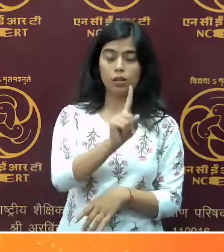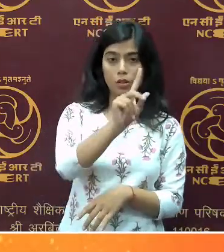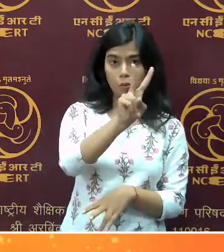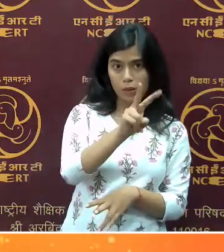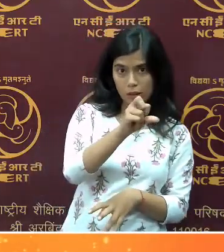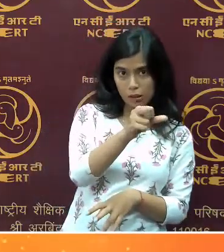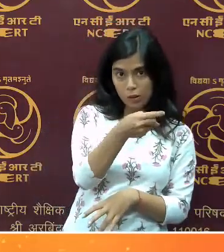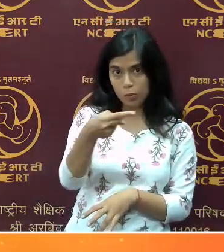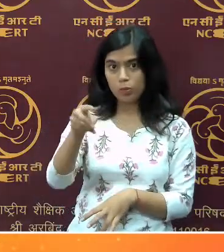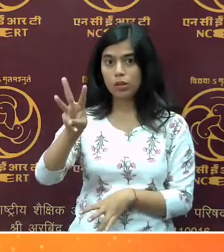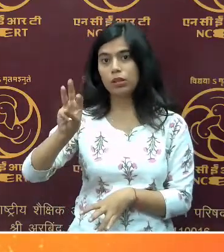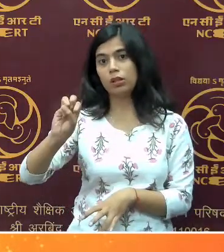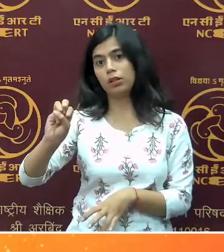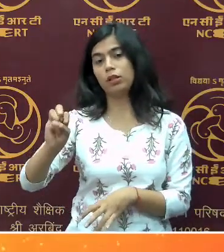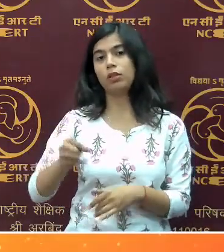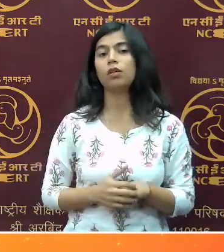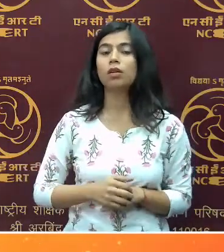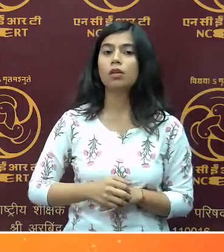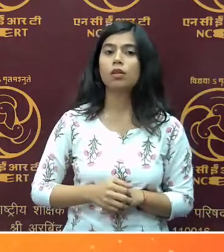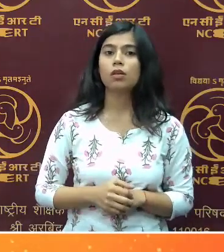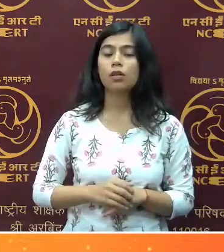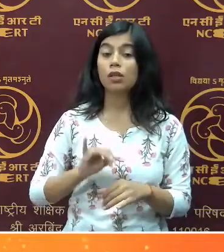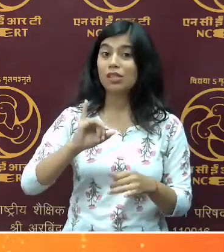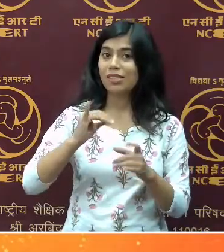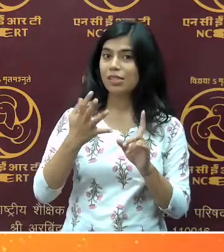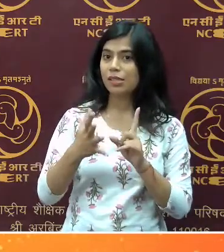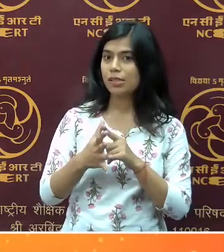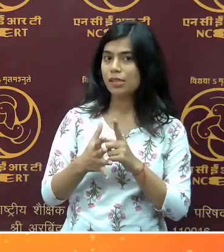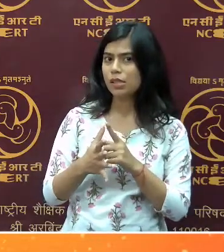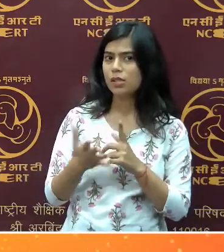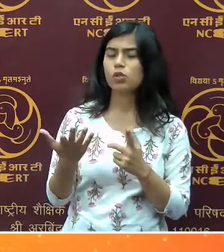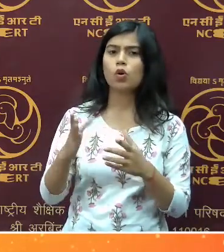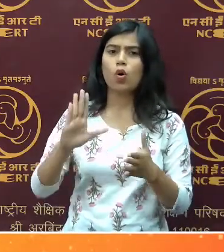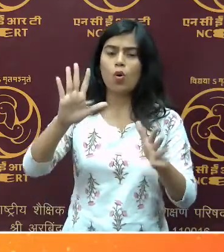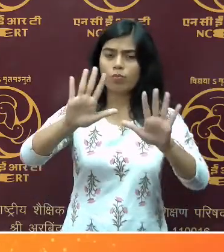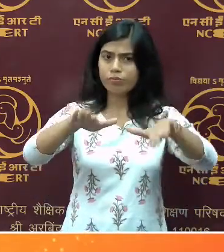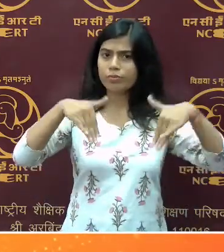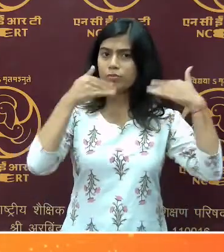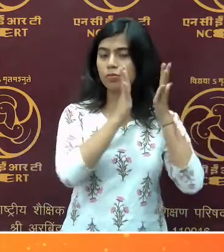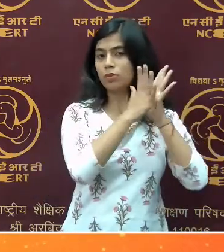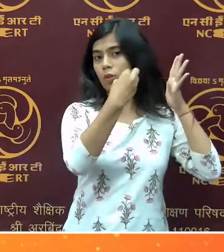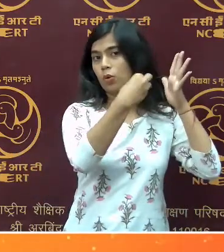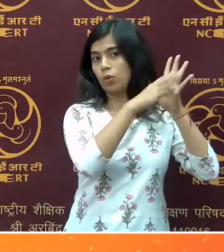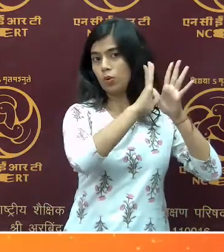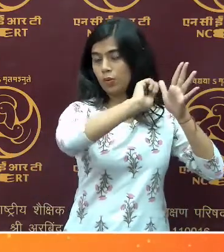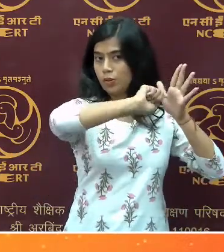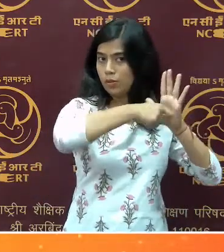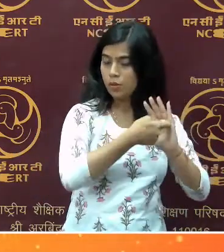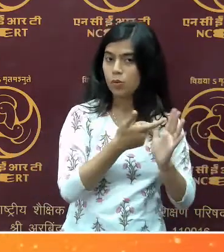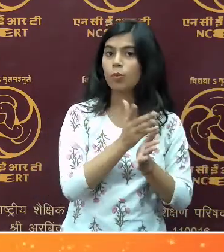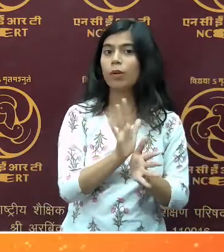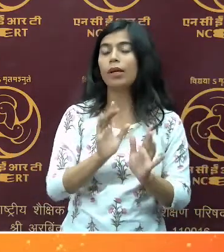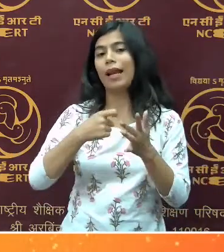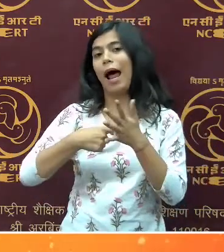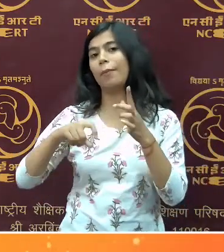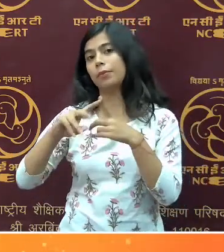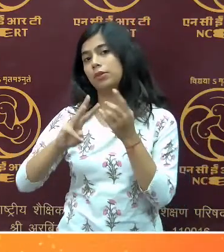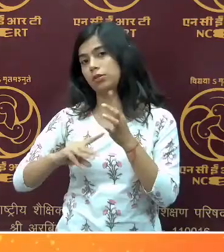30. Sixth is right to constitutional remedy, that is Article 32. These are